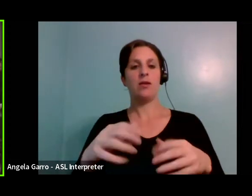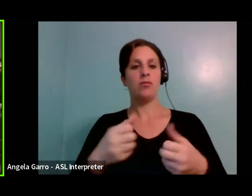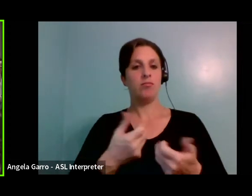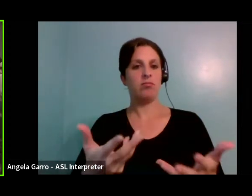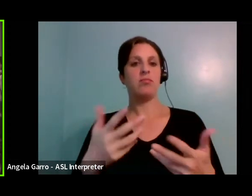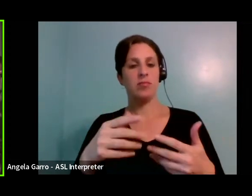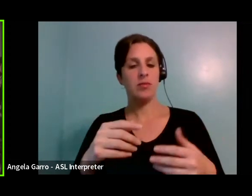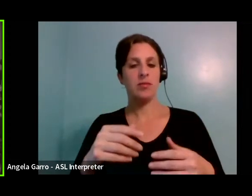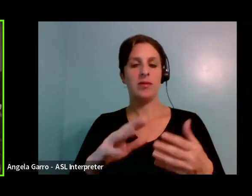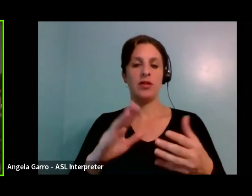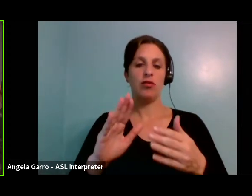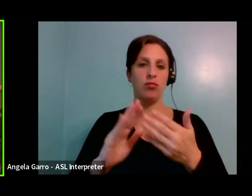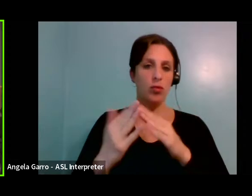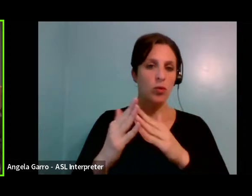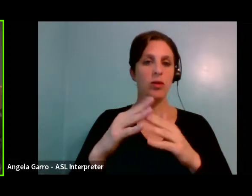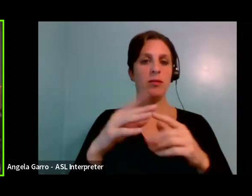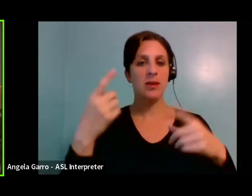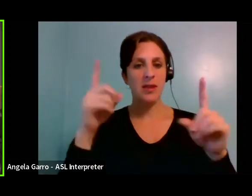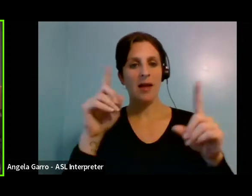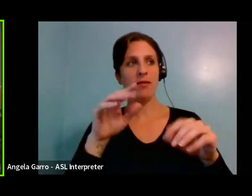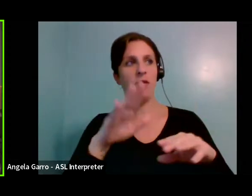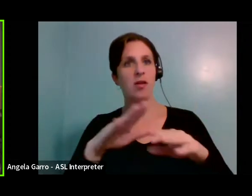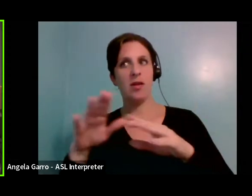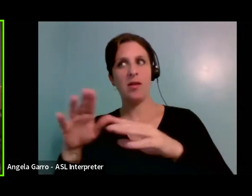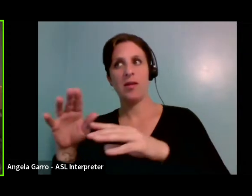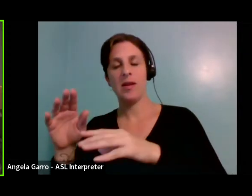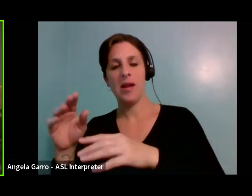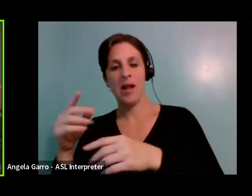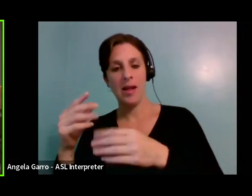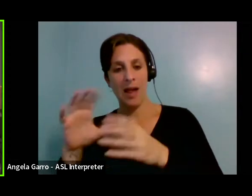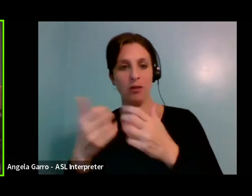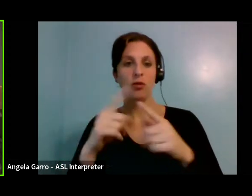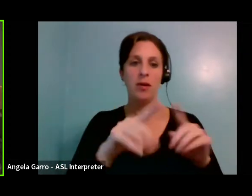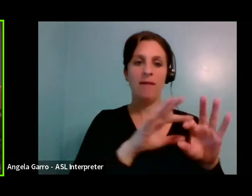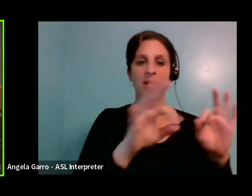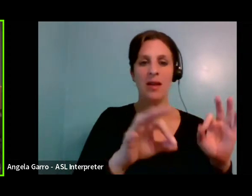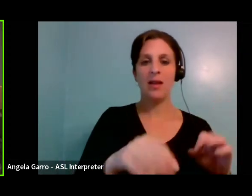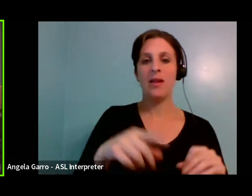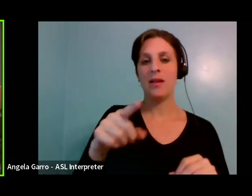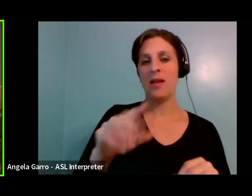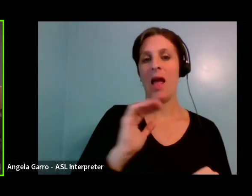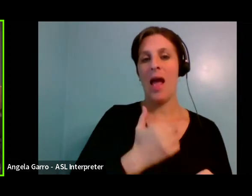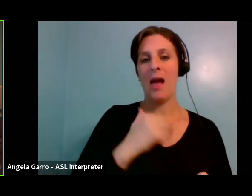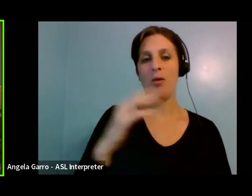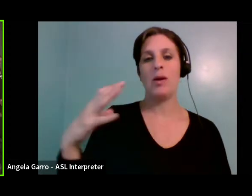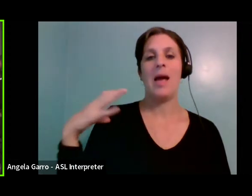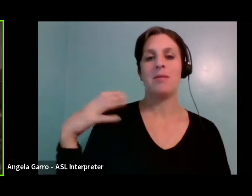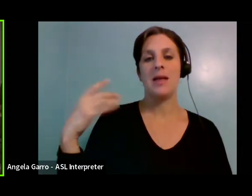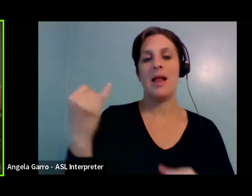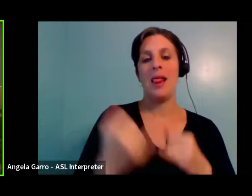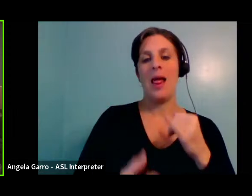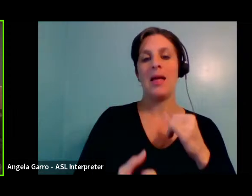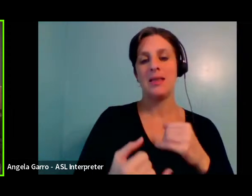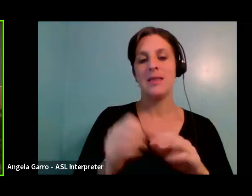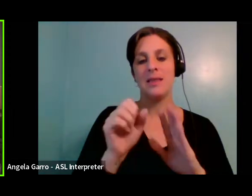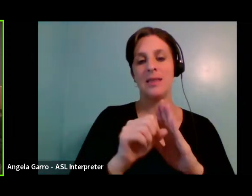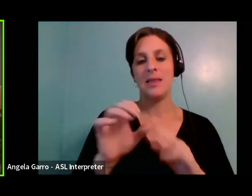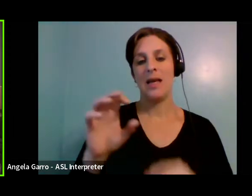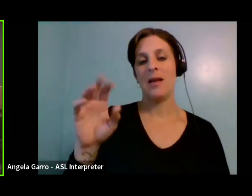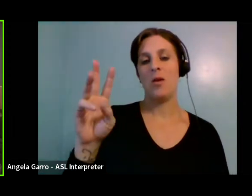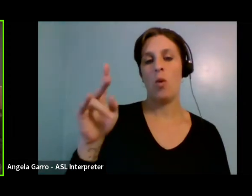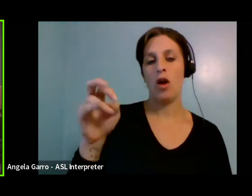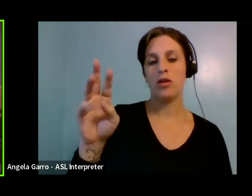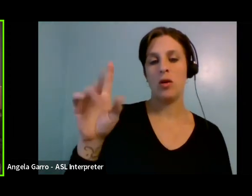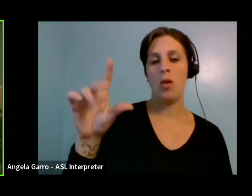be successful not only in the classroom but on the field. This is Wilder Lopez Martinez. He was our captain last season, and this is the trophy.